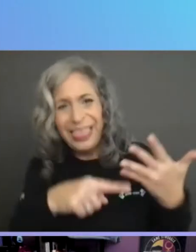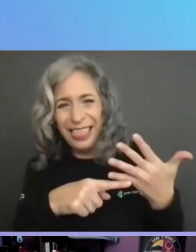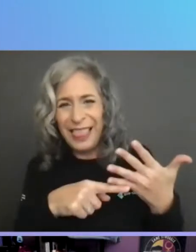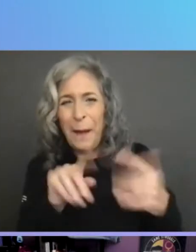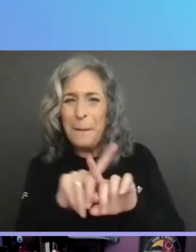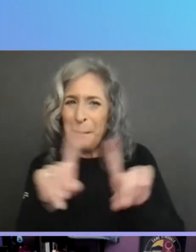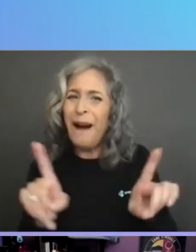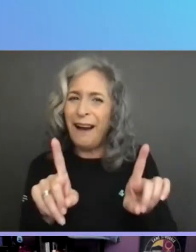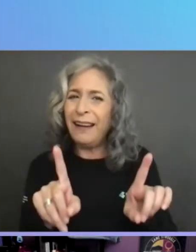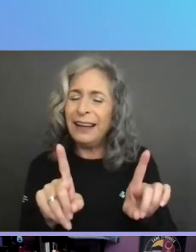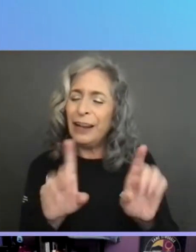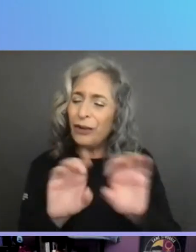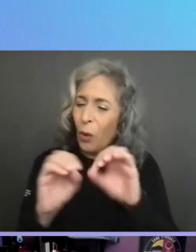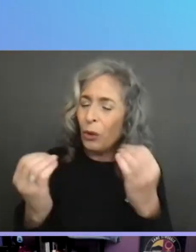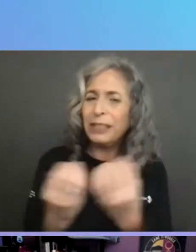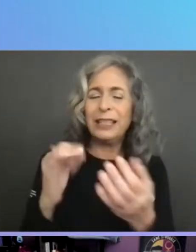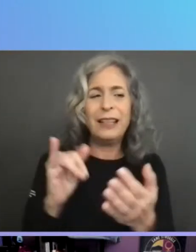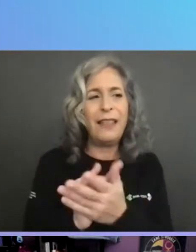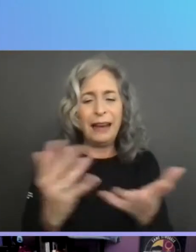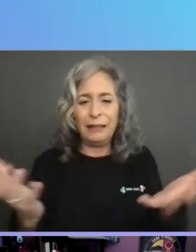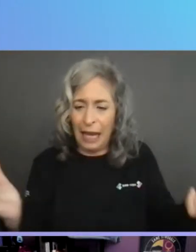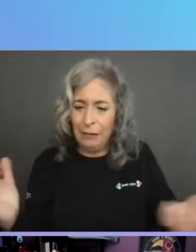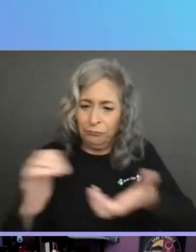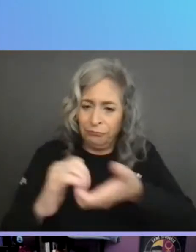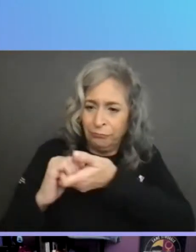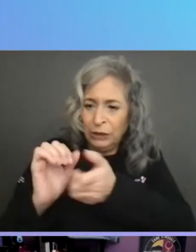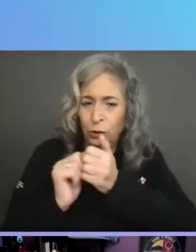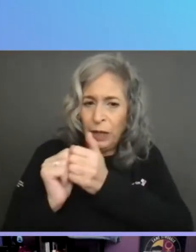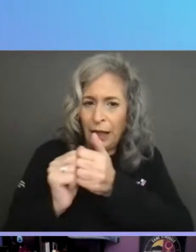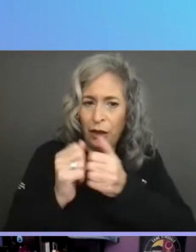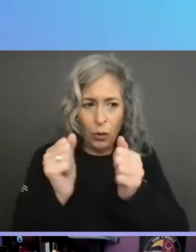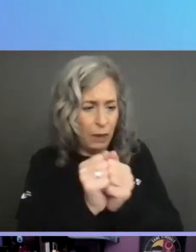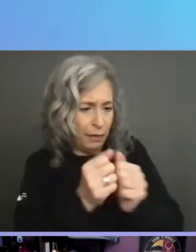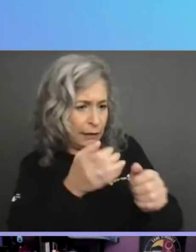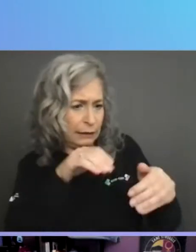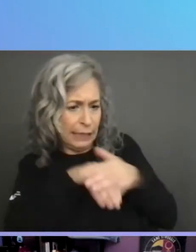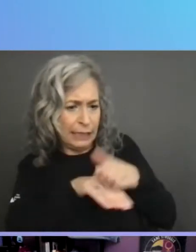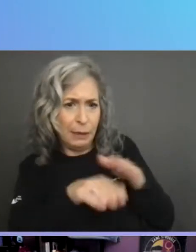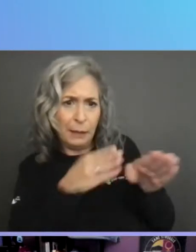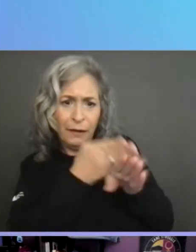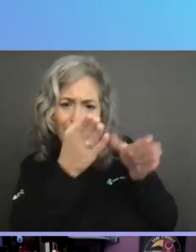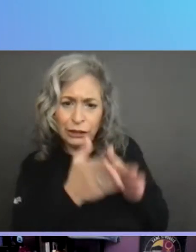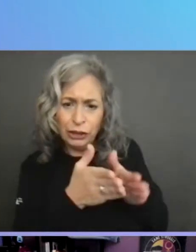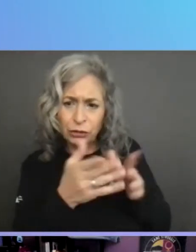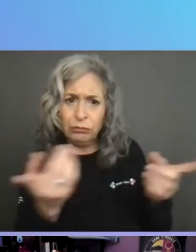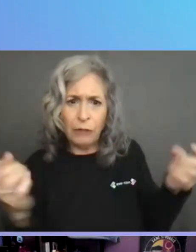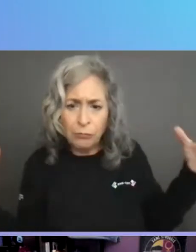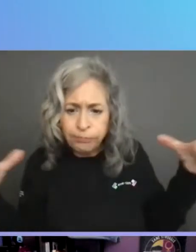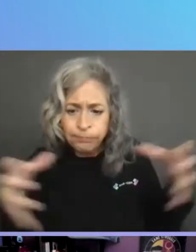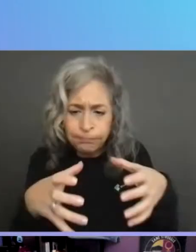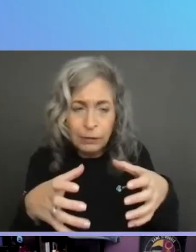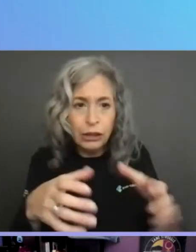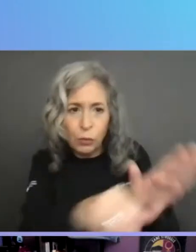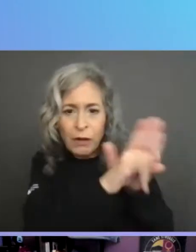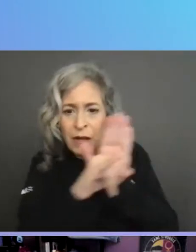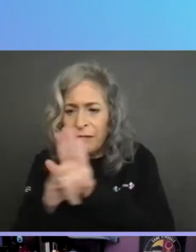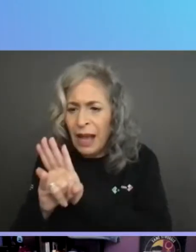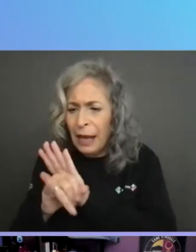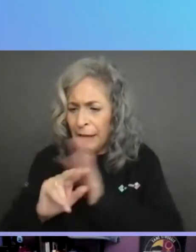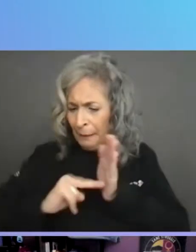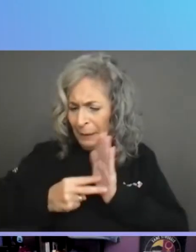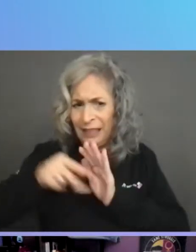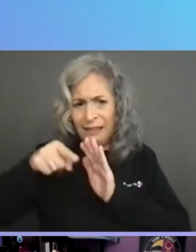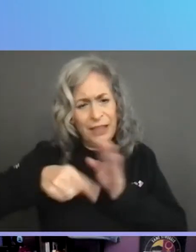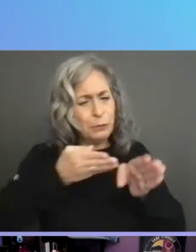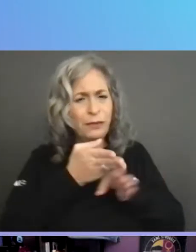that an organization that came together, accessibility professionals together, to try to identify what the profession is so